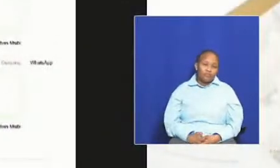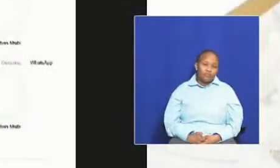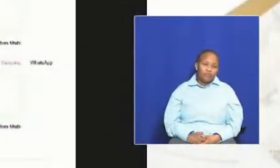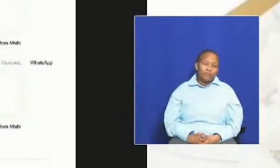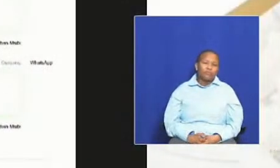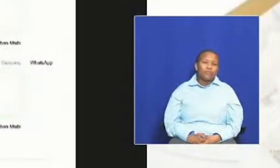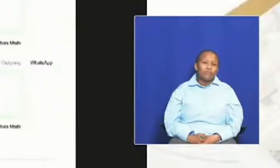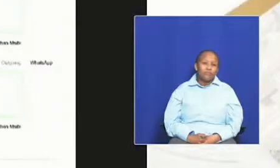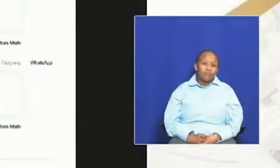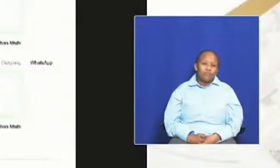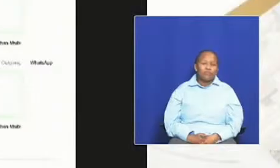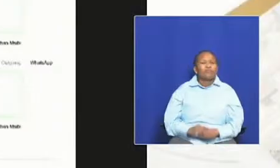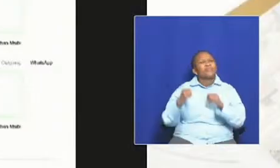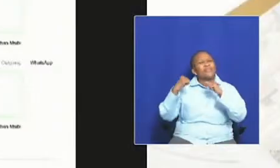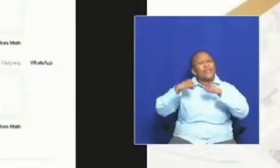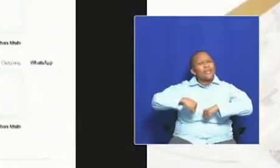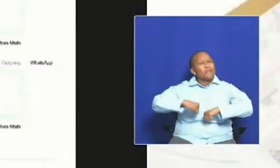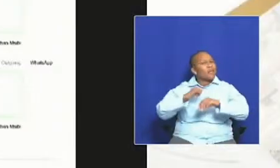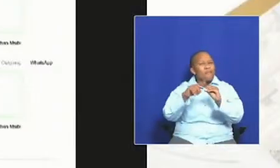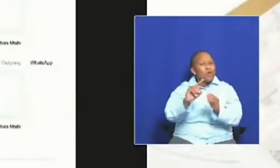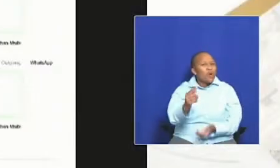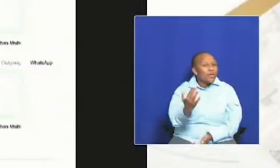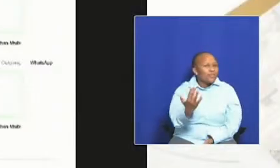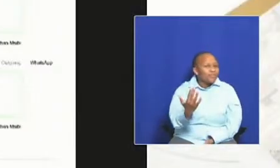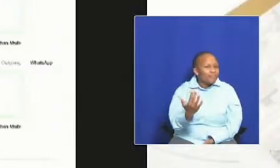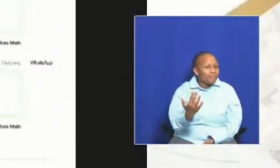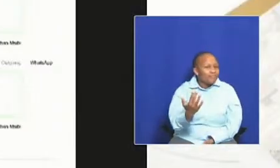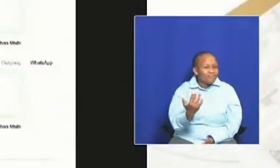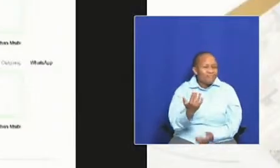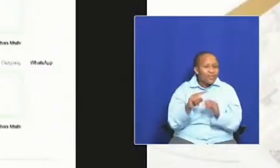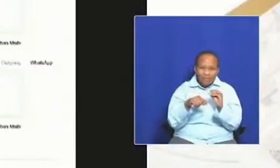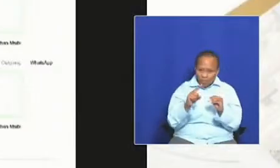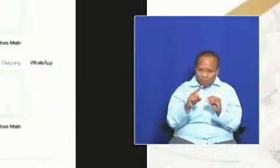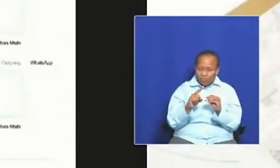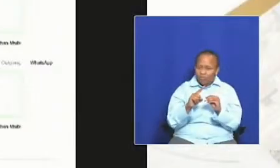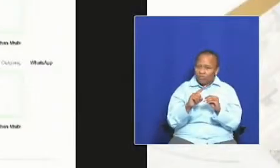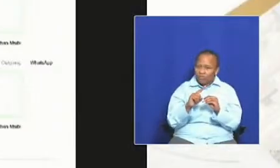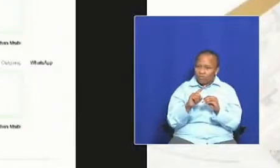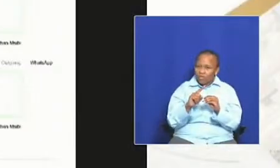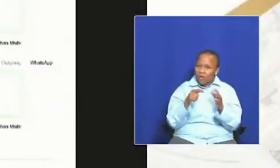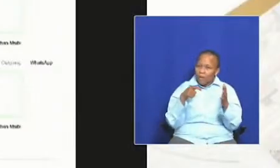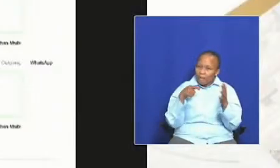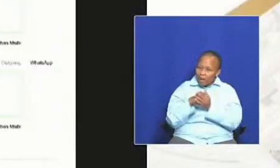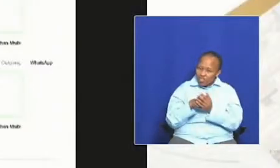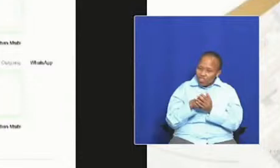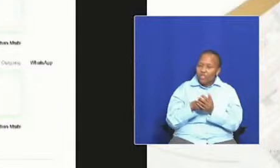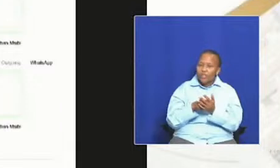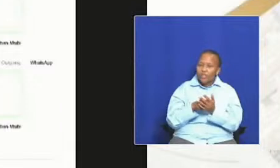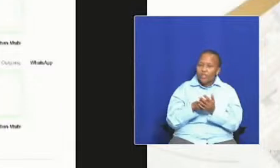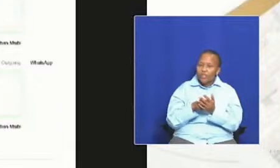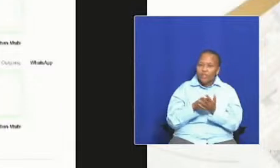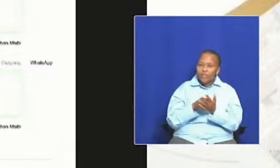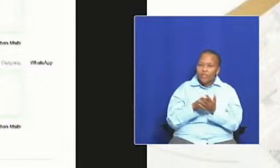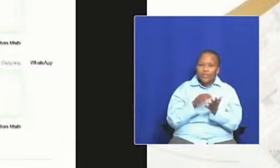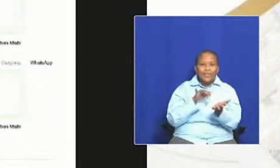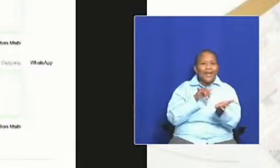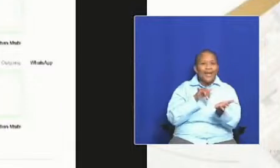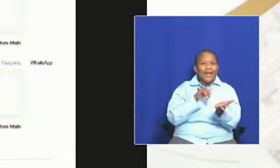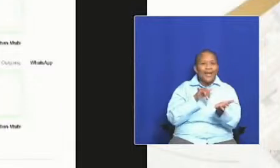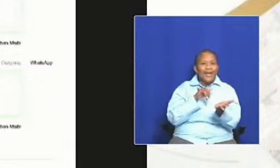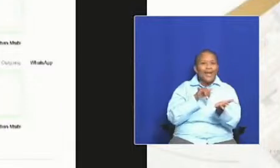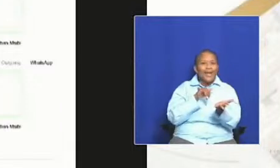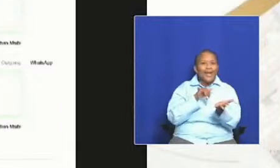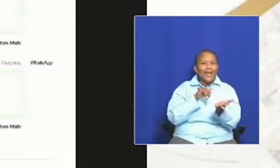what was this agreement about? Purchasing an no, it was about a purchased aircraft. What